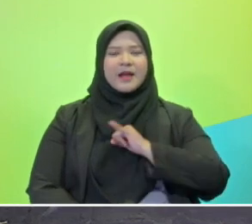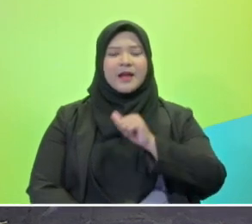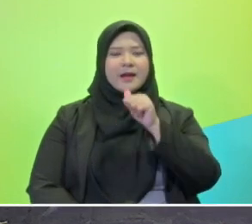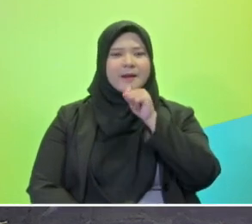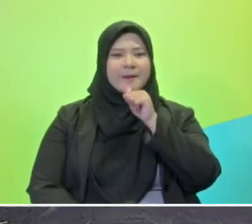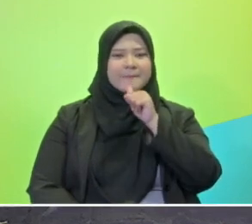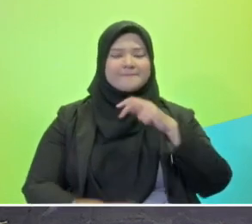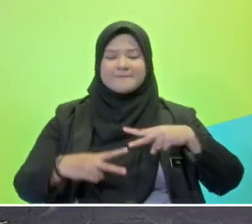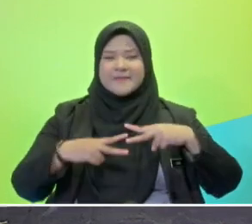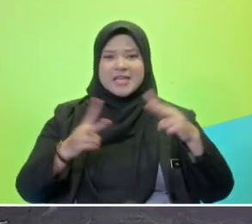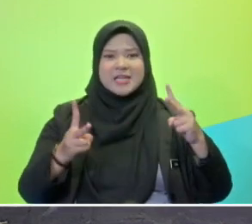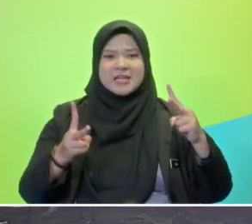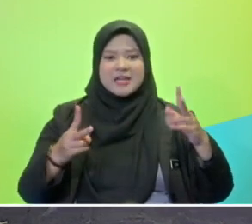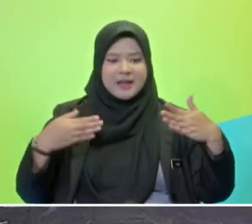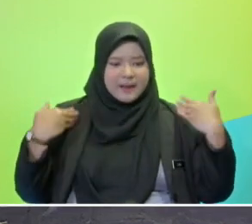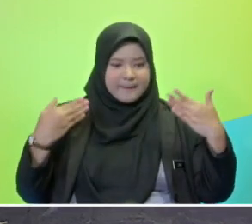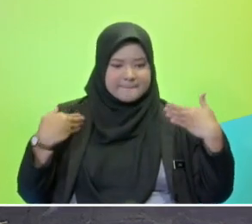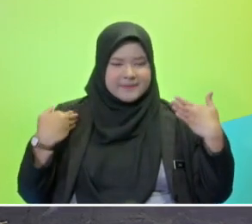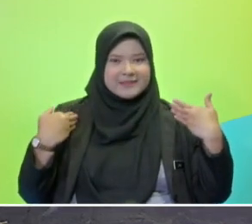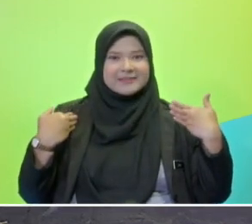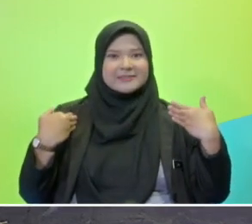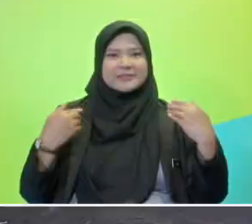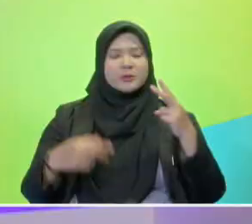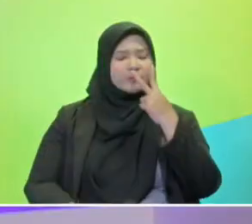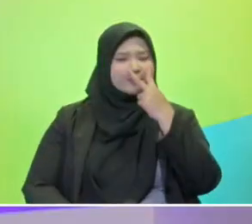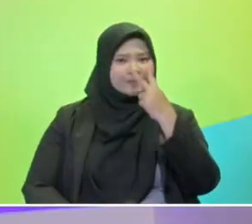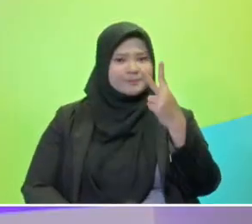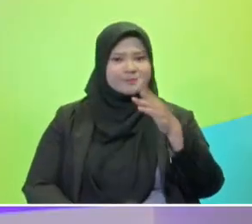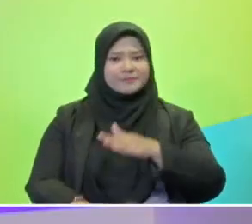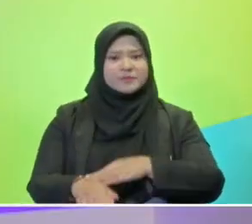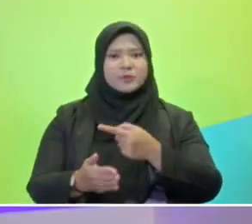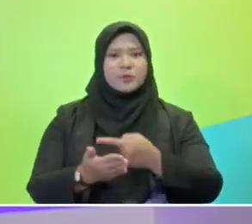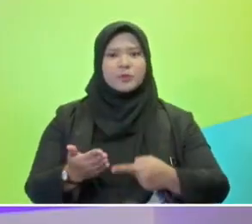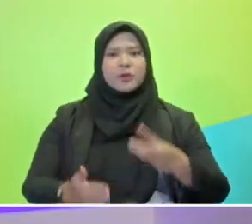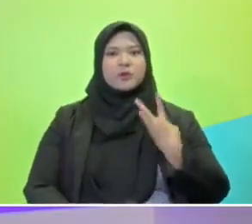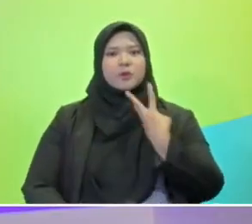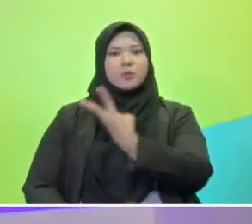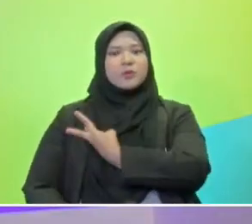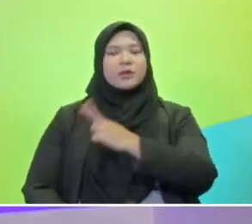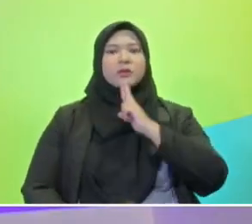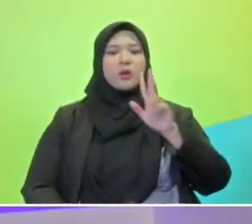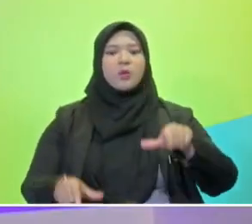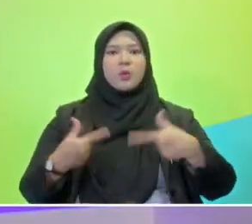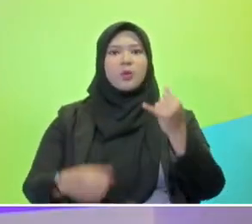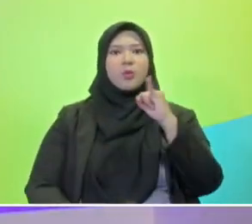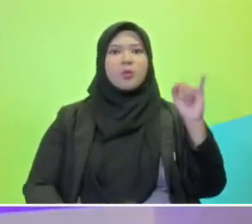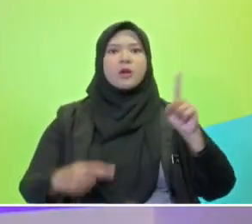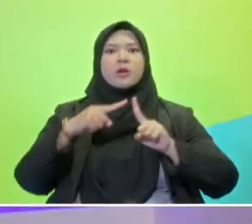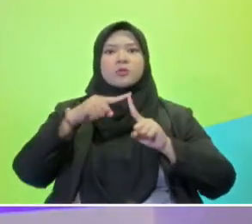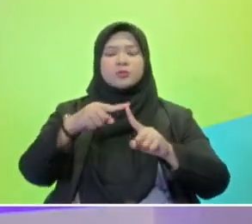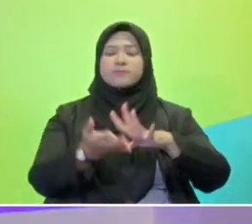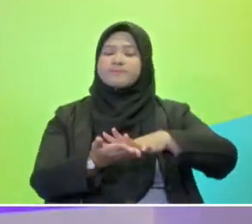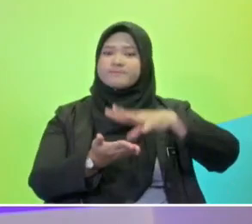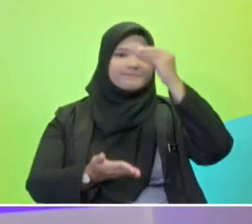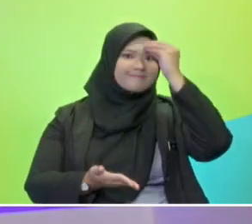going to learn today. Okay, let's look at what we're going to learn today. So, today we're going to have fun. So, we're going to have fun with words.